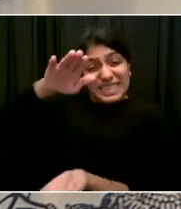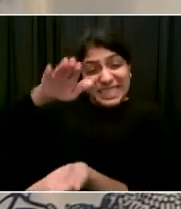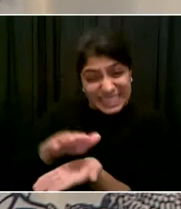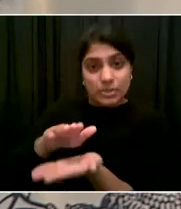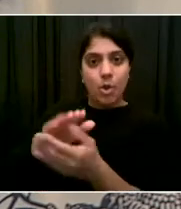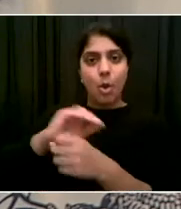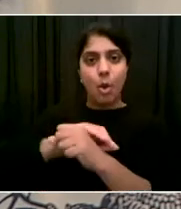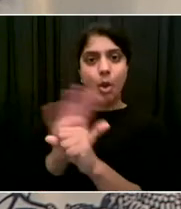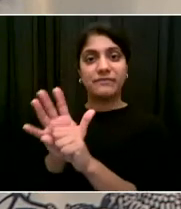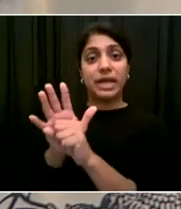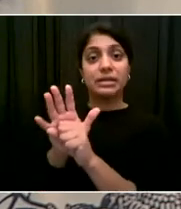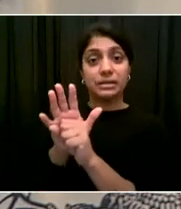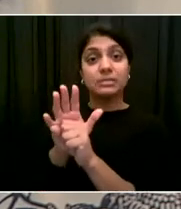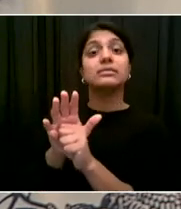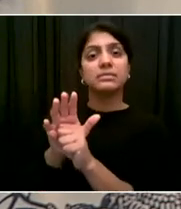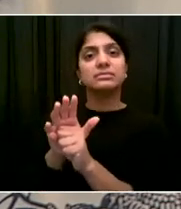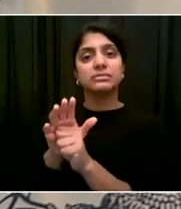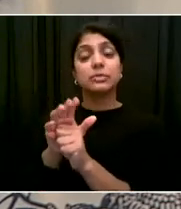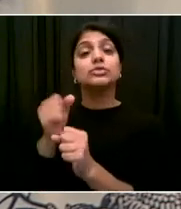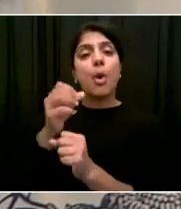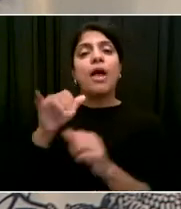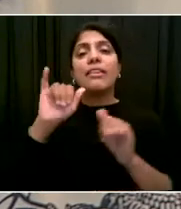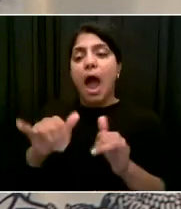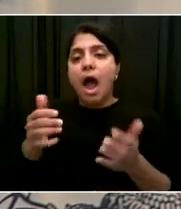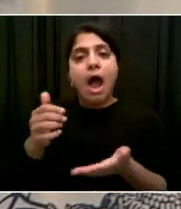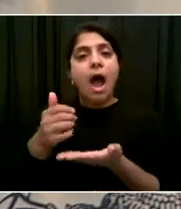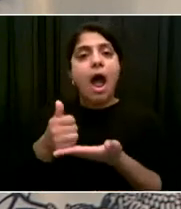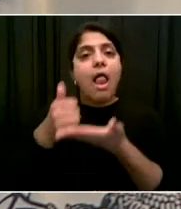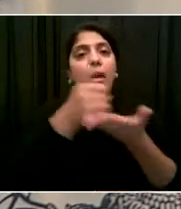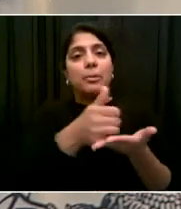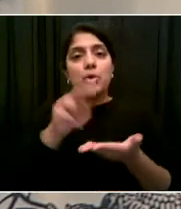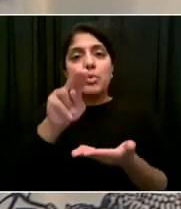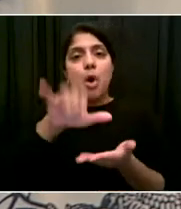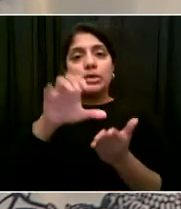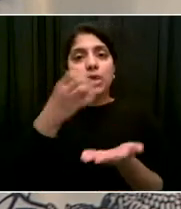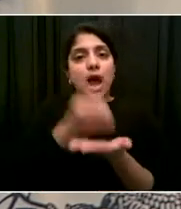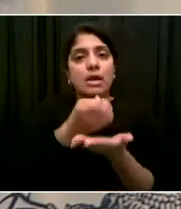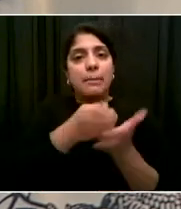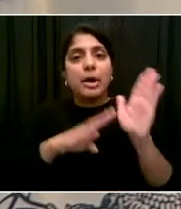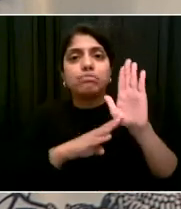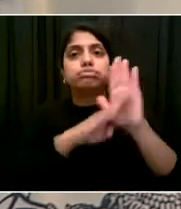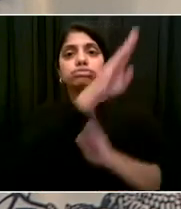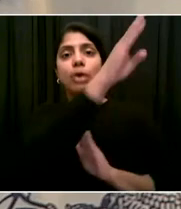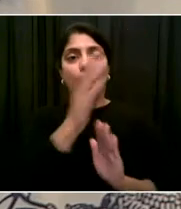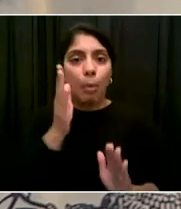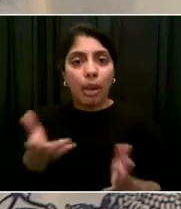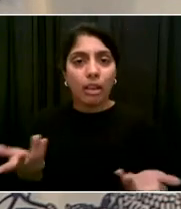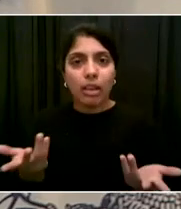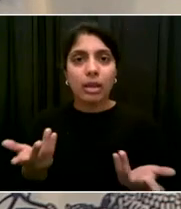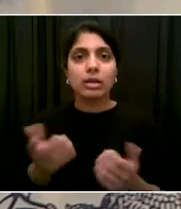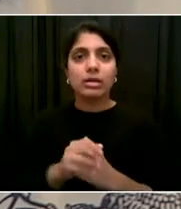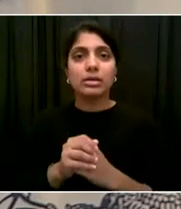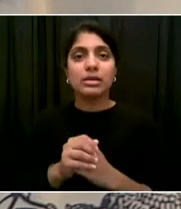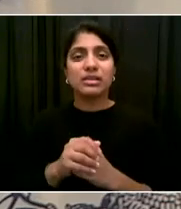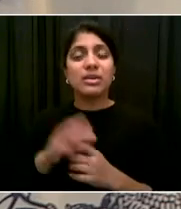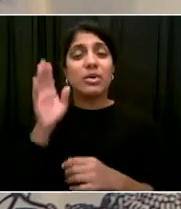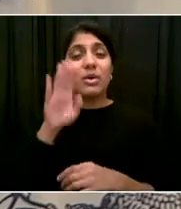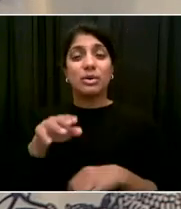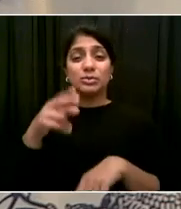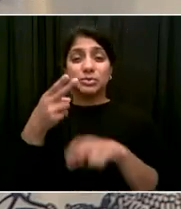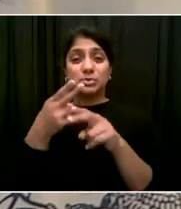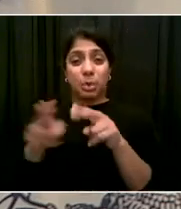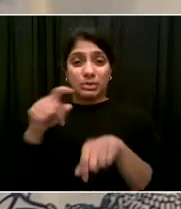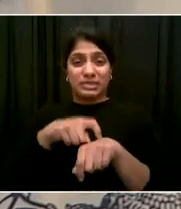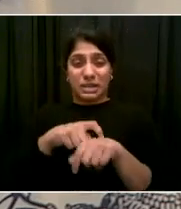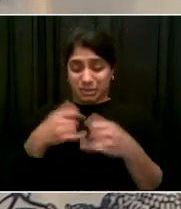spent. So we're talking about from today through December 31st, and we will simply make it a priority